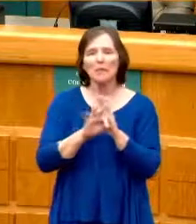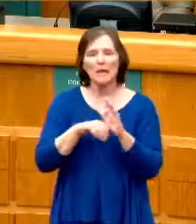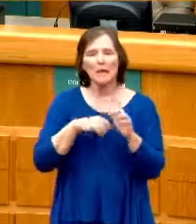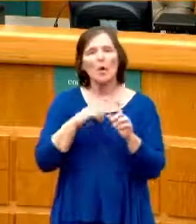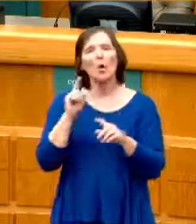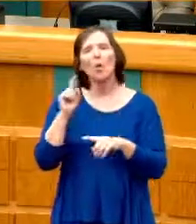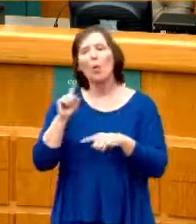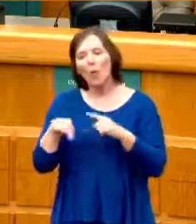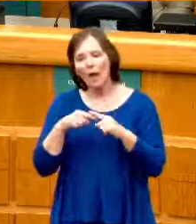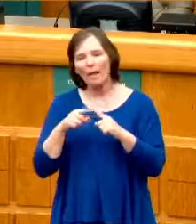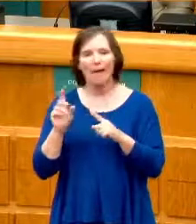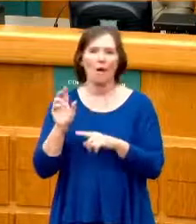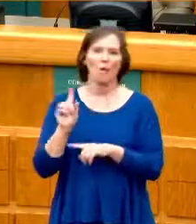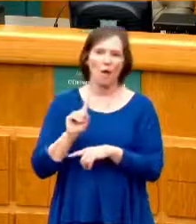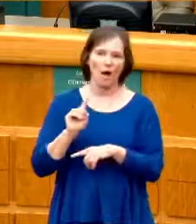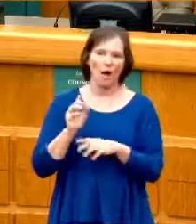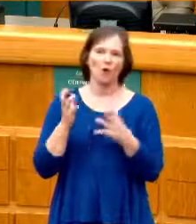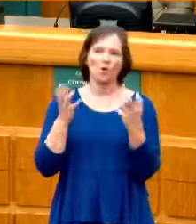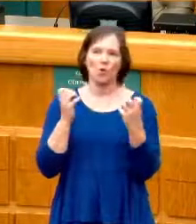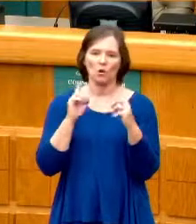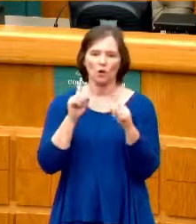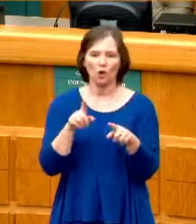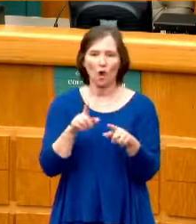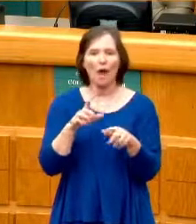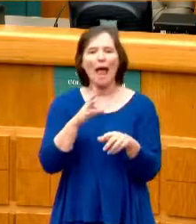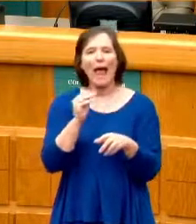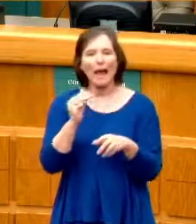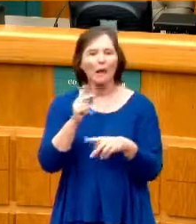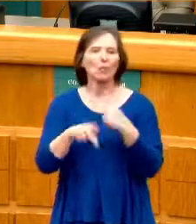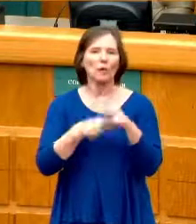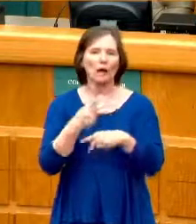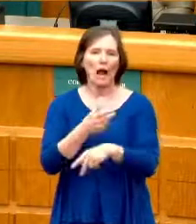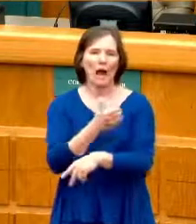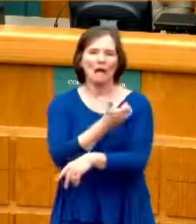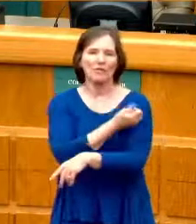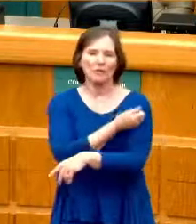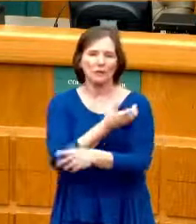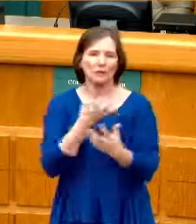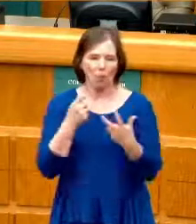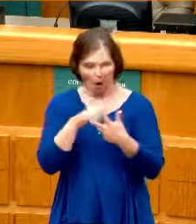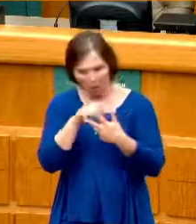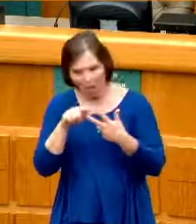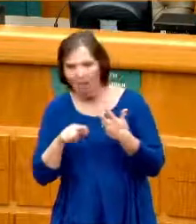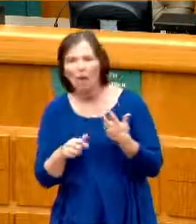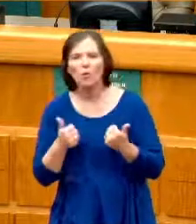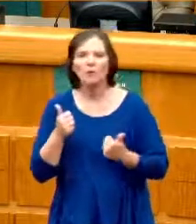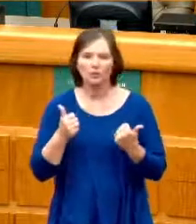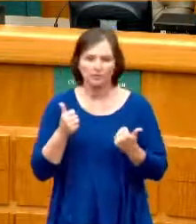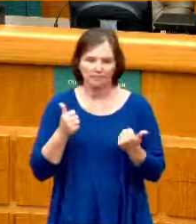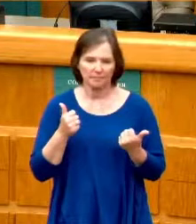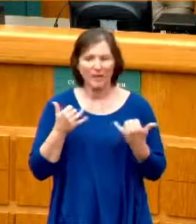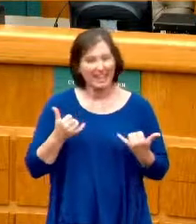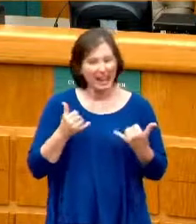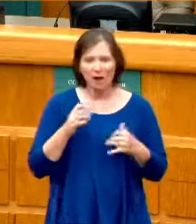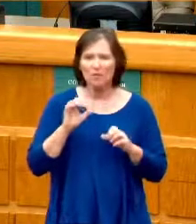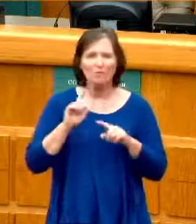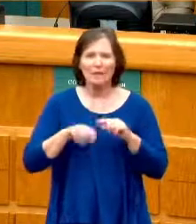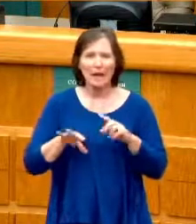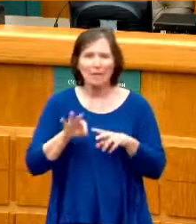So right now you can't specify what brand, but you can definitely tell us what clinic you want to be at.